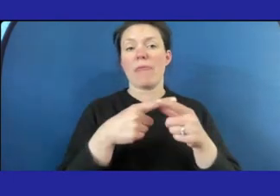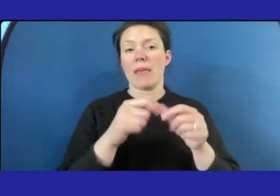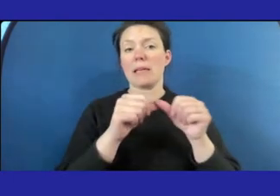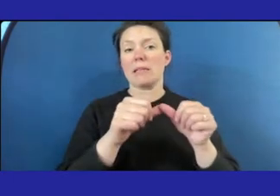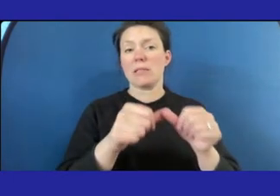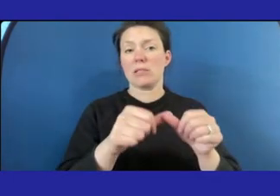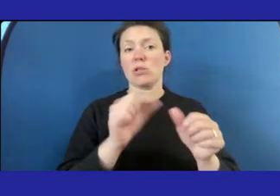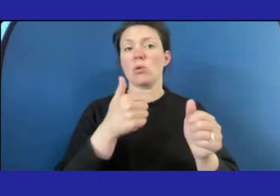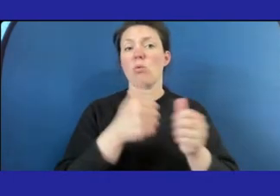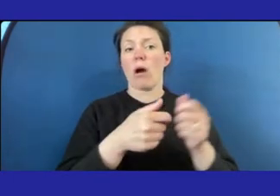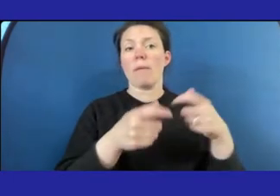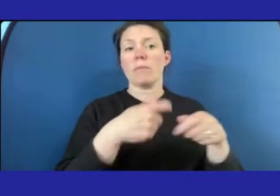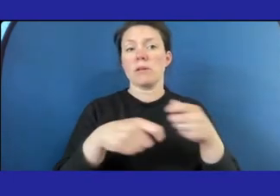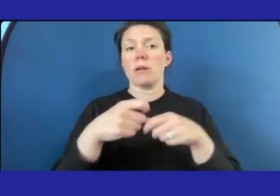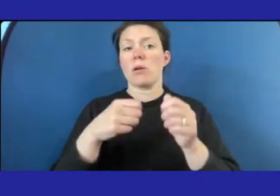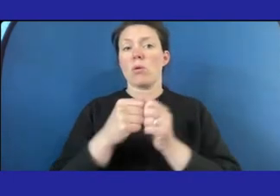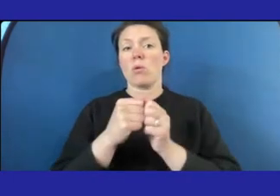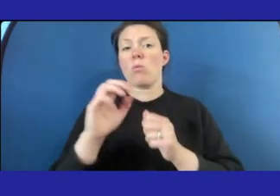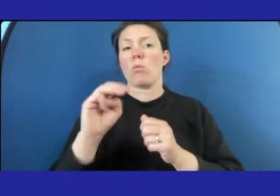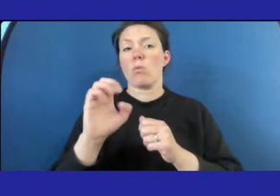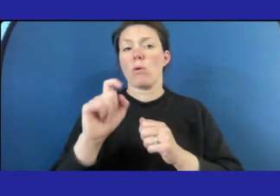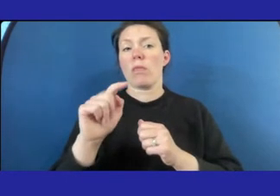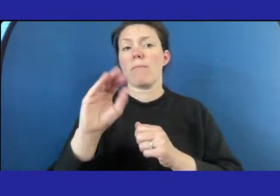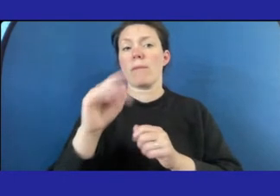this for our Metro Plus members.